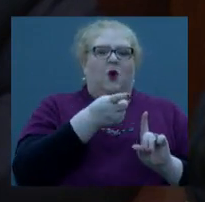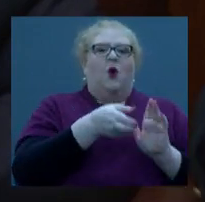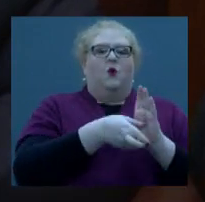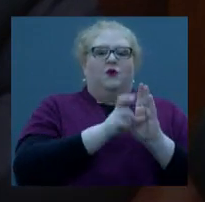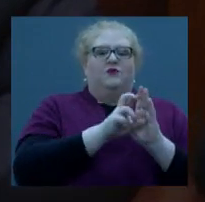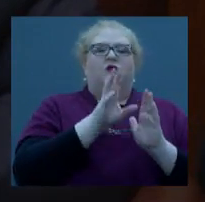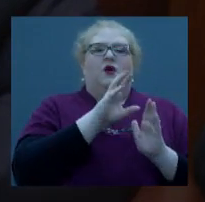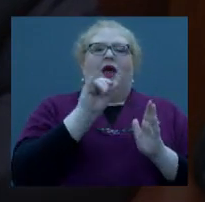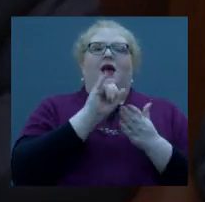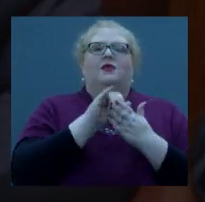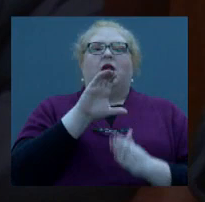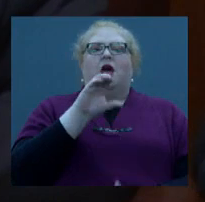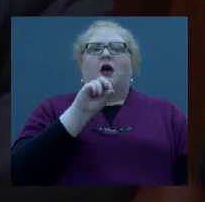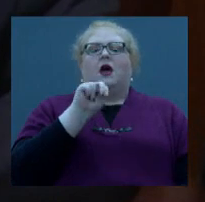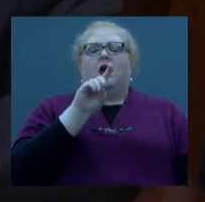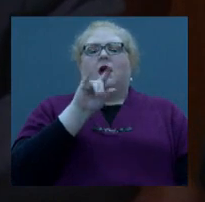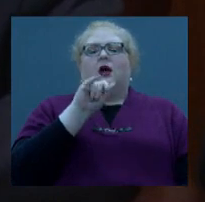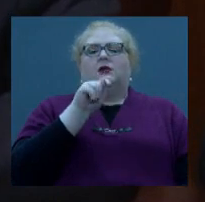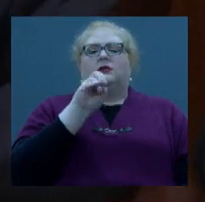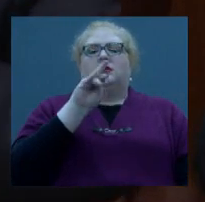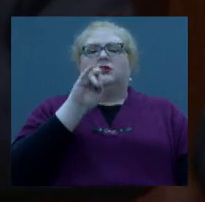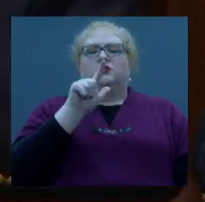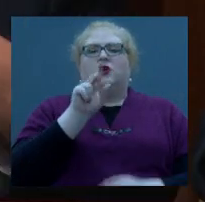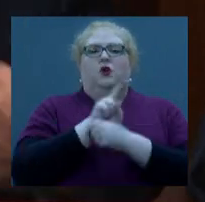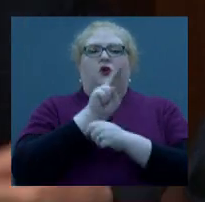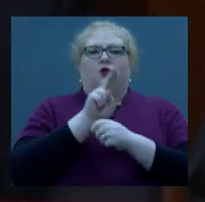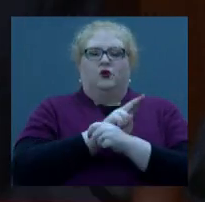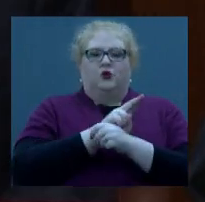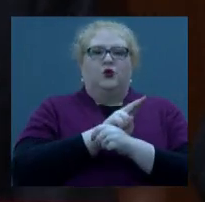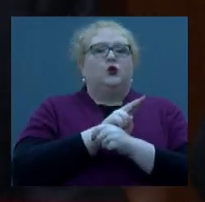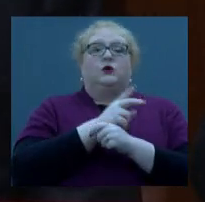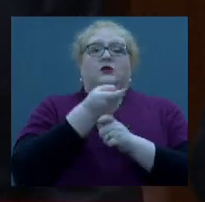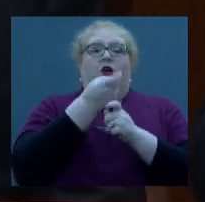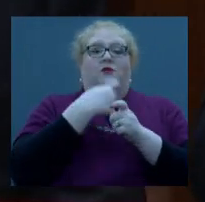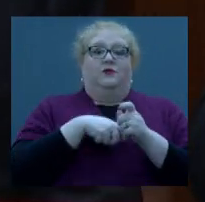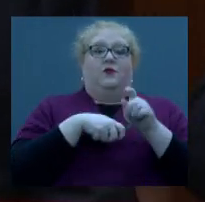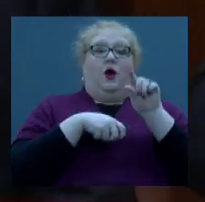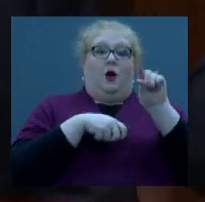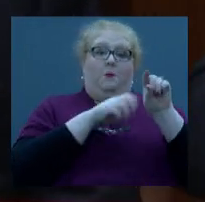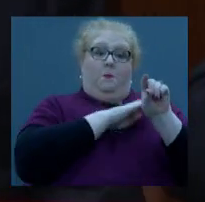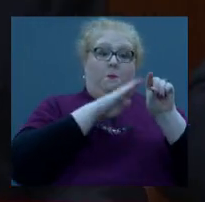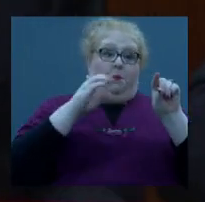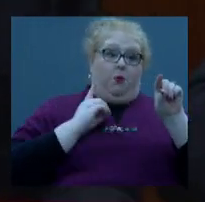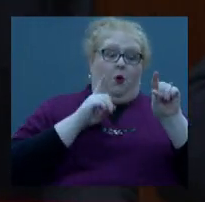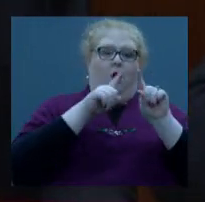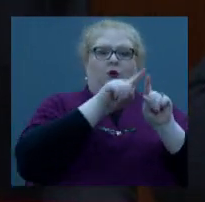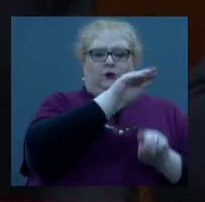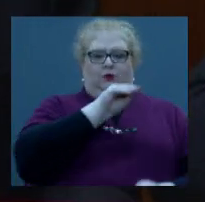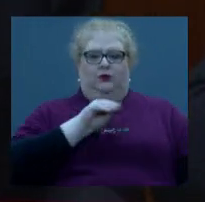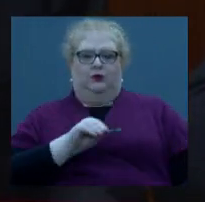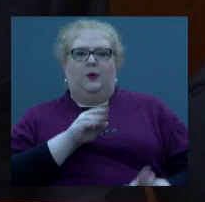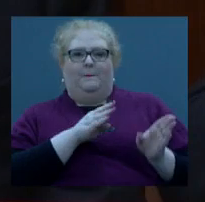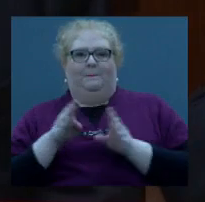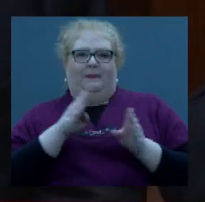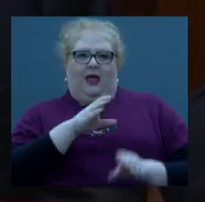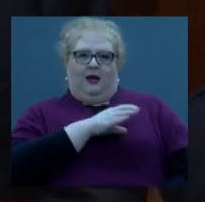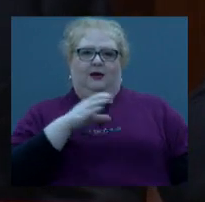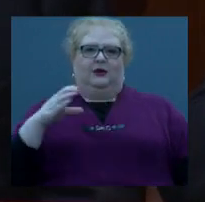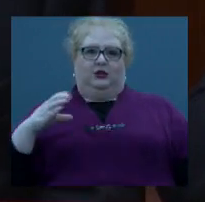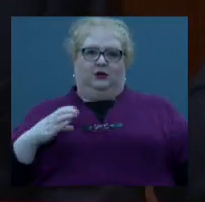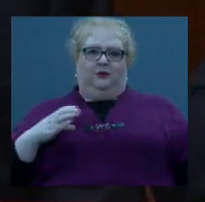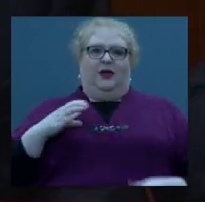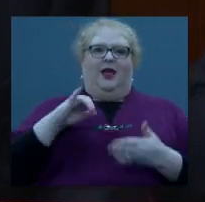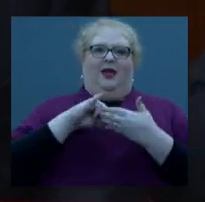conditional use permit review out of the board's action and place it down in the Planning Commission's action. So that was the time that